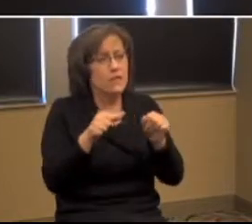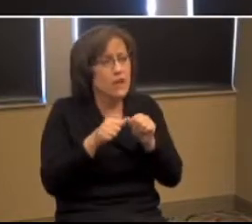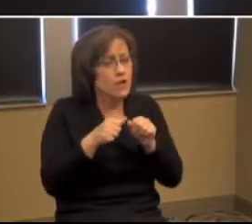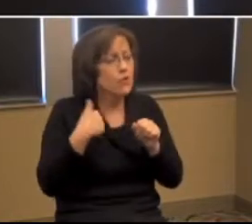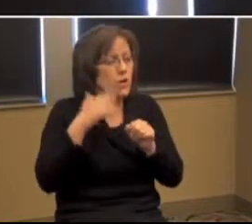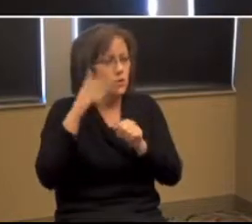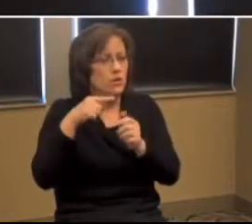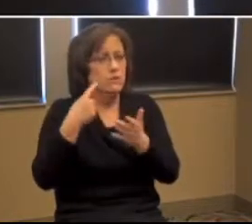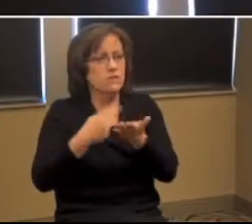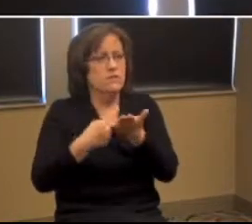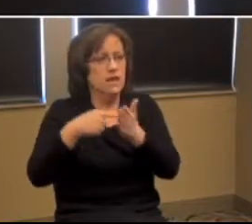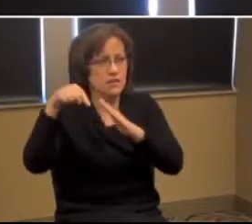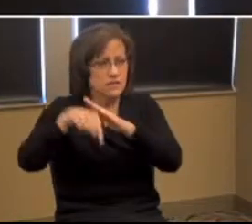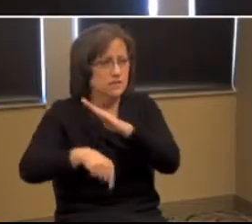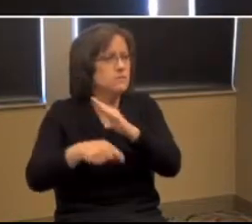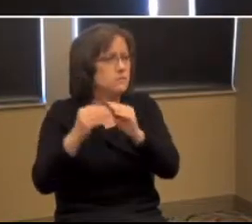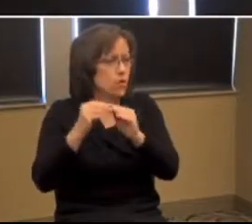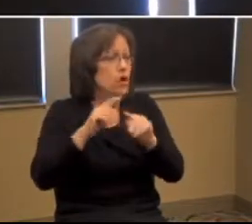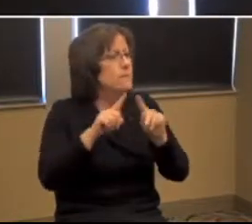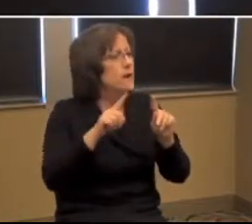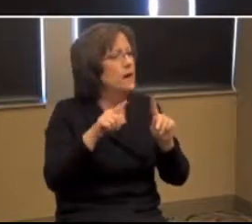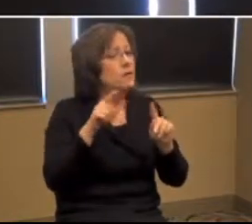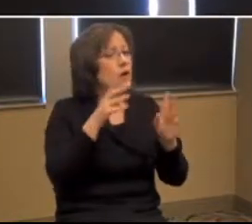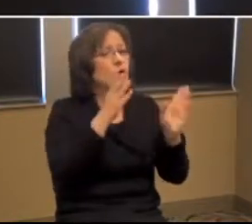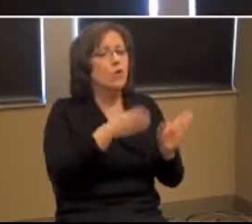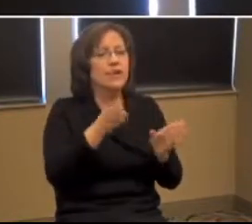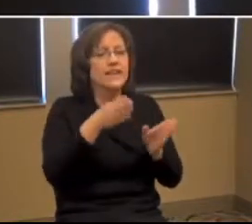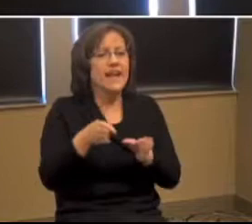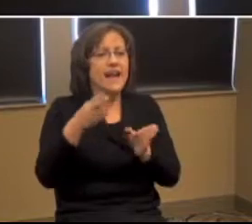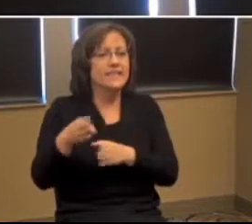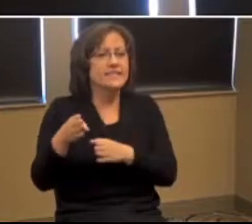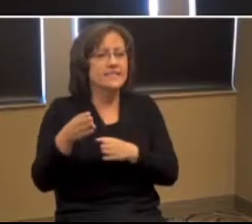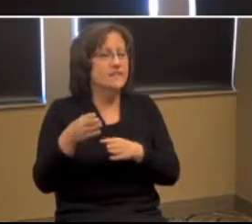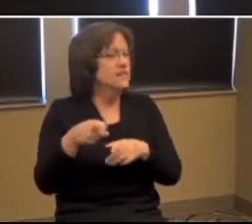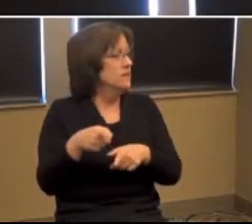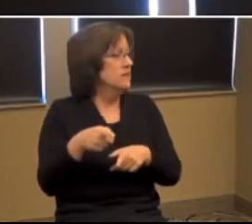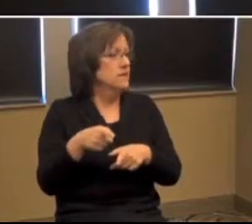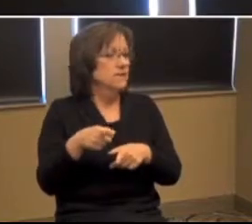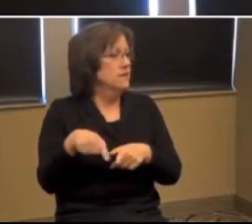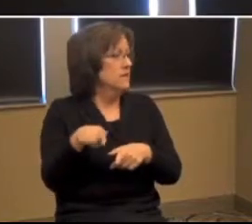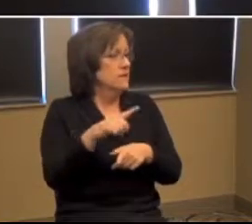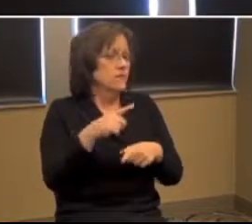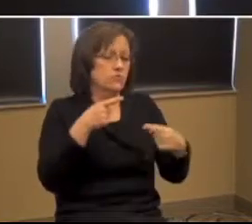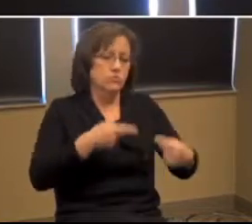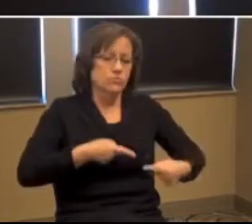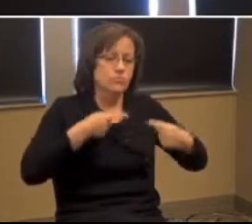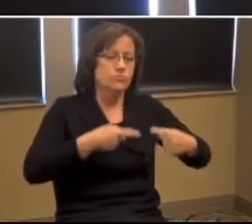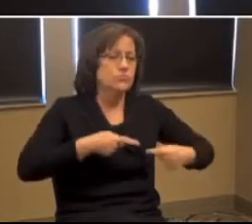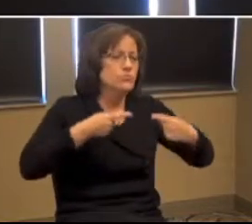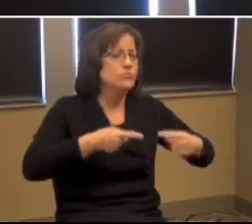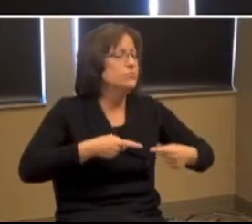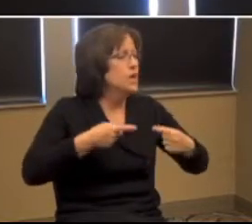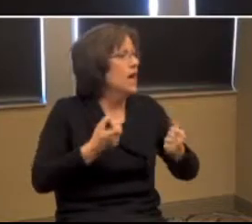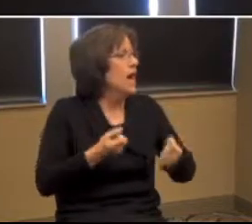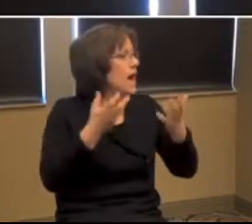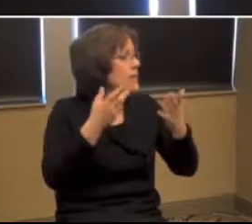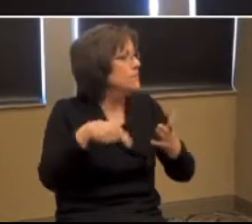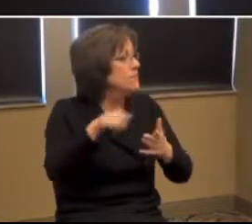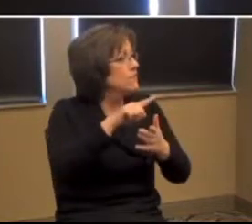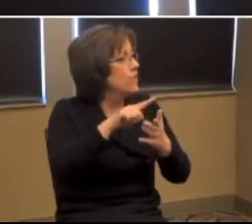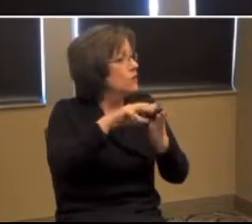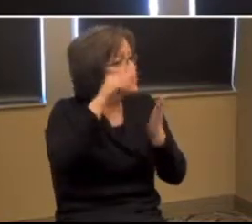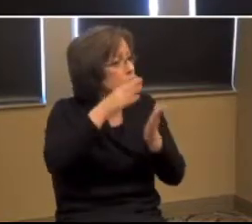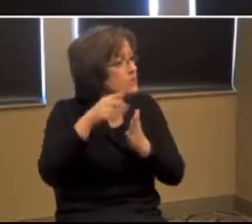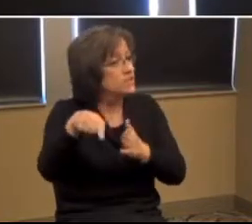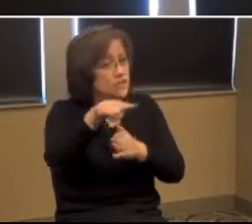is difficulty with organizing. So that's a characteristic of kiddos with an autism spectrum disorder. How many of the students